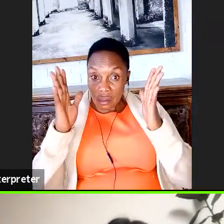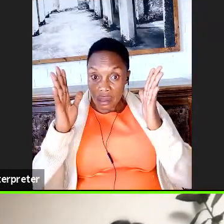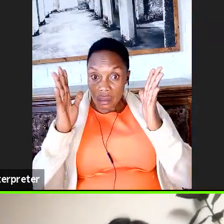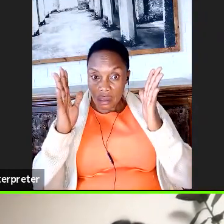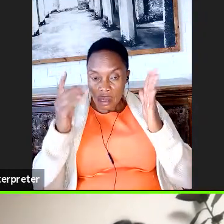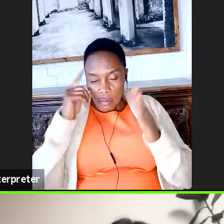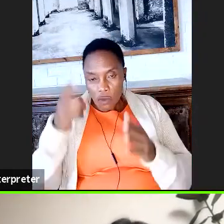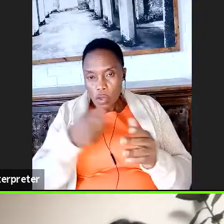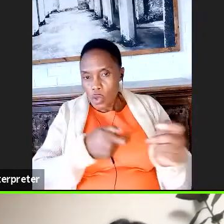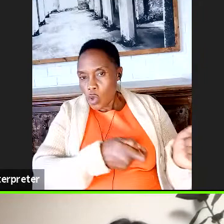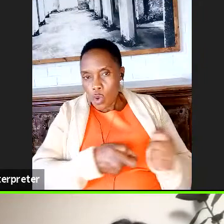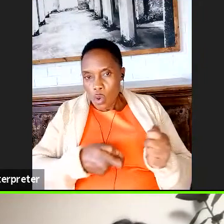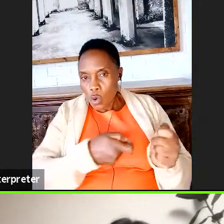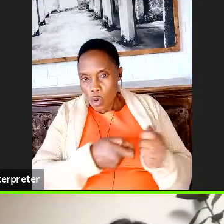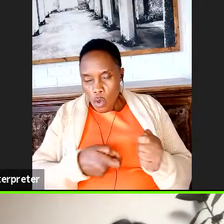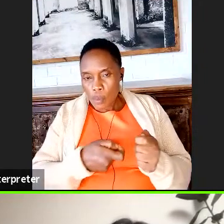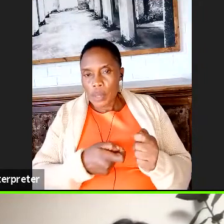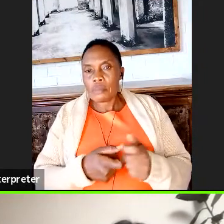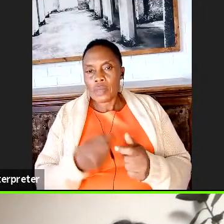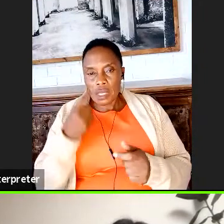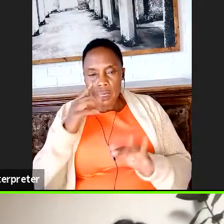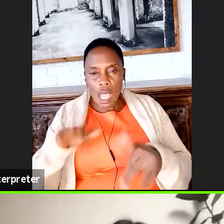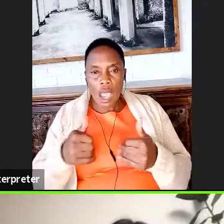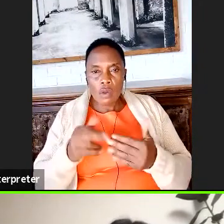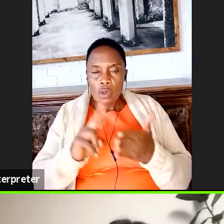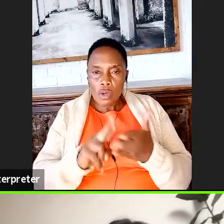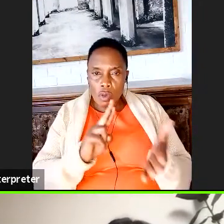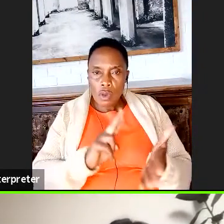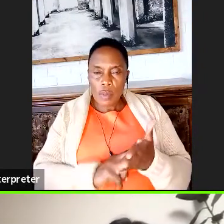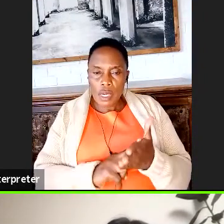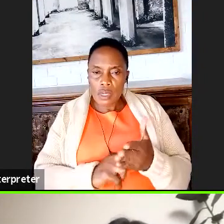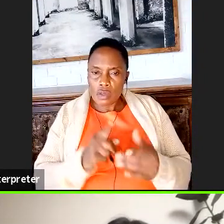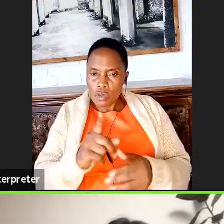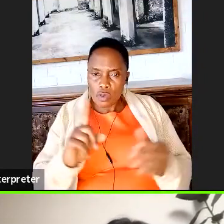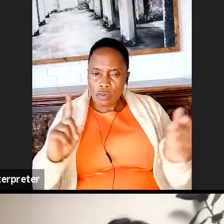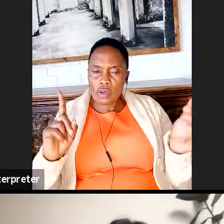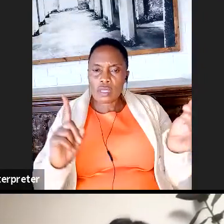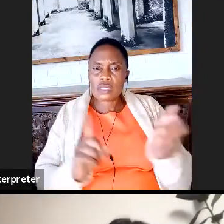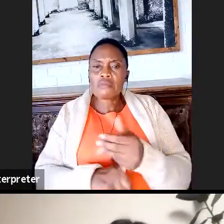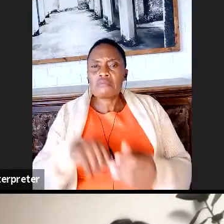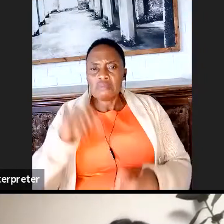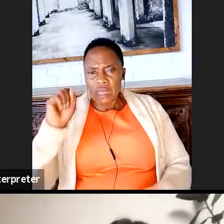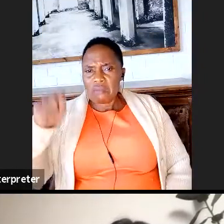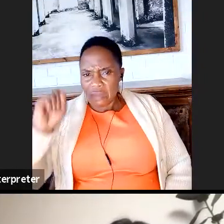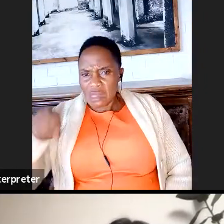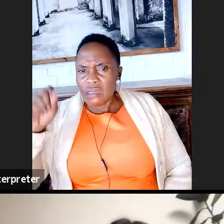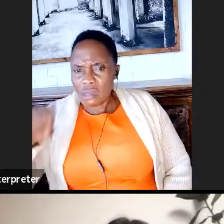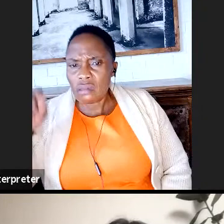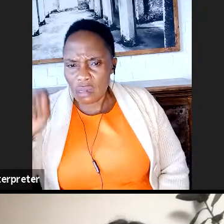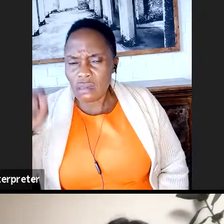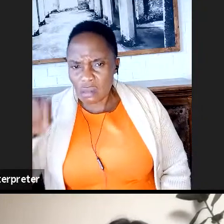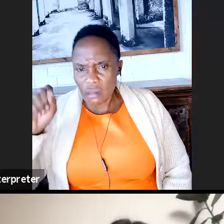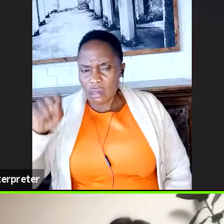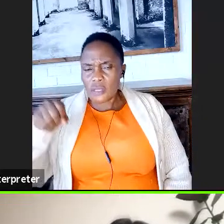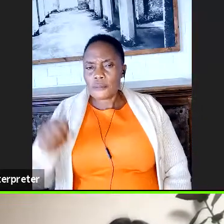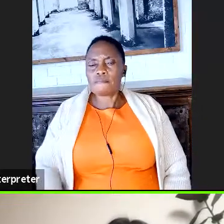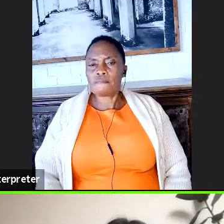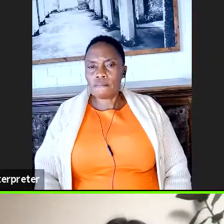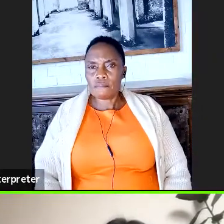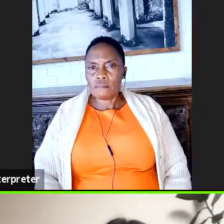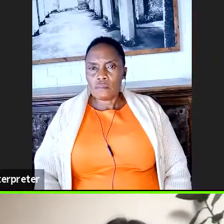for a specific recommendation, and you all received it. What was yes, it, like a yeah, month later? Time, it's, you know, like, yeah, it's